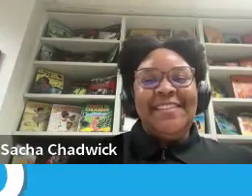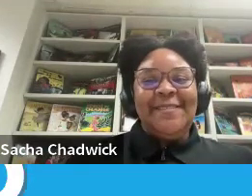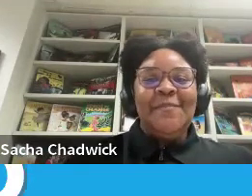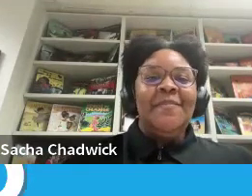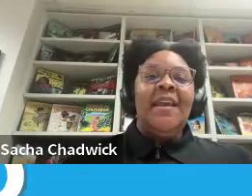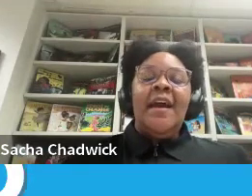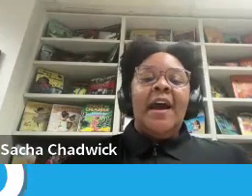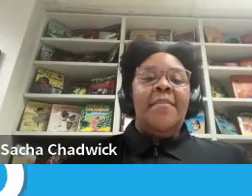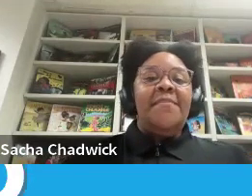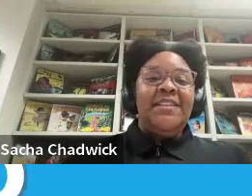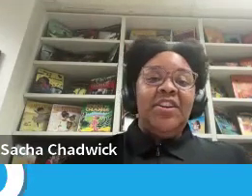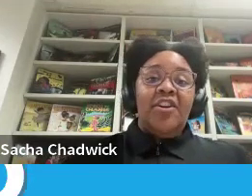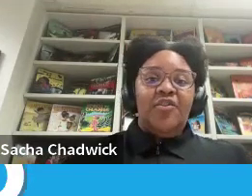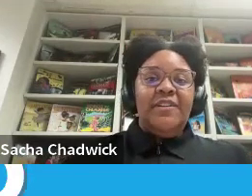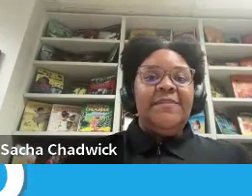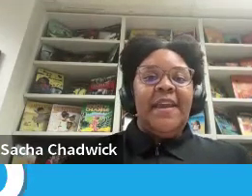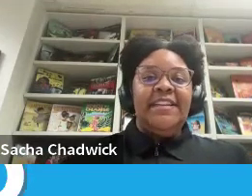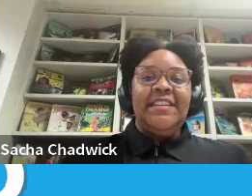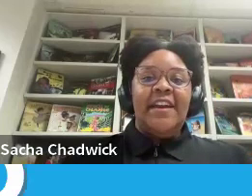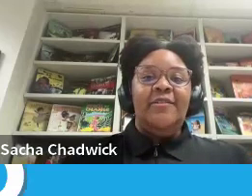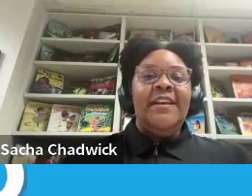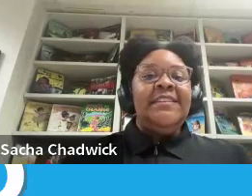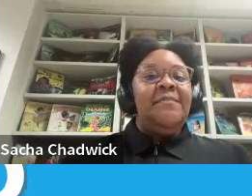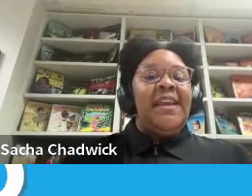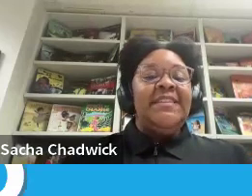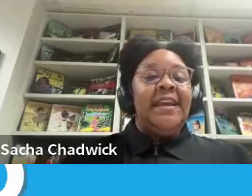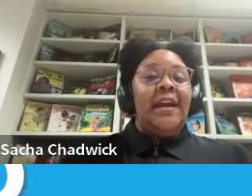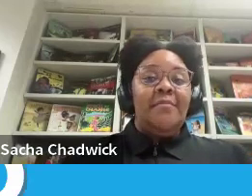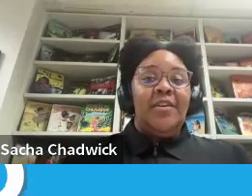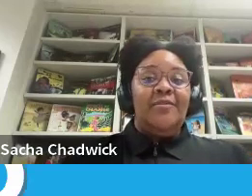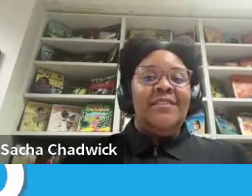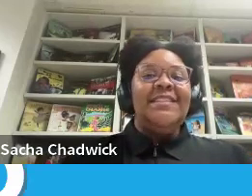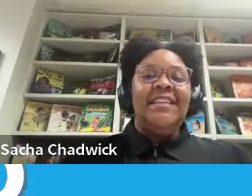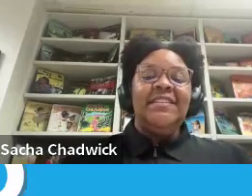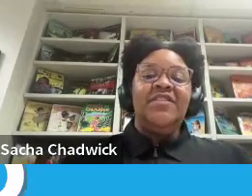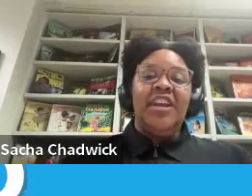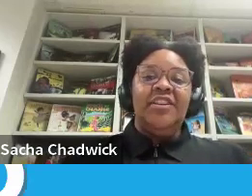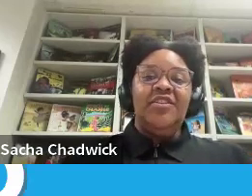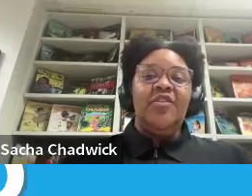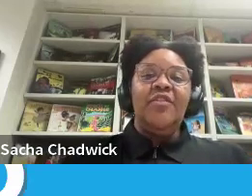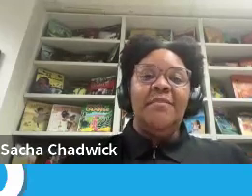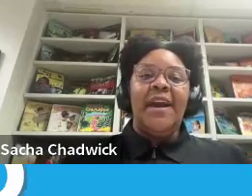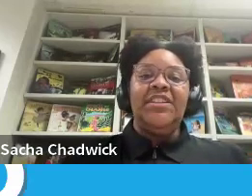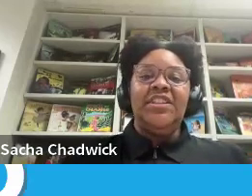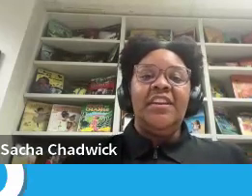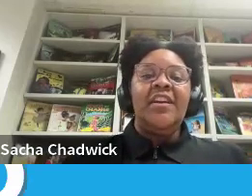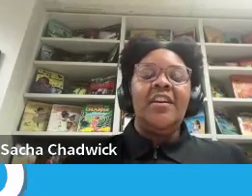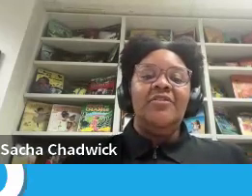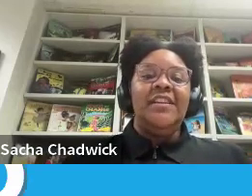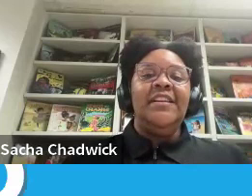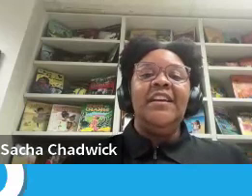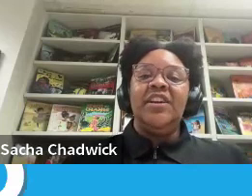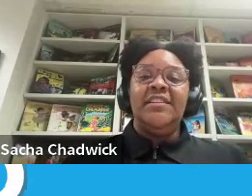Lee&Low books. I'm happy to share our new in Spanish title, Semillas de Cambio, Seeds of Change, written by